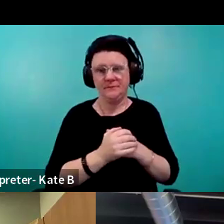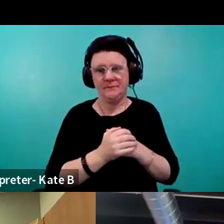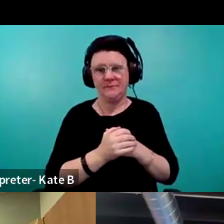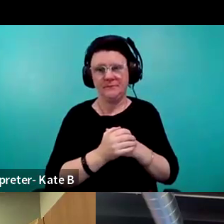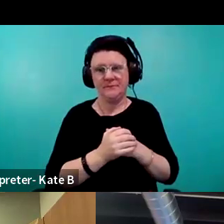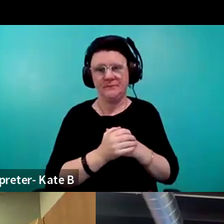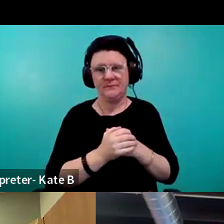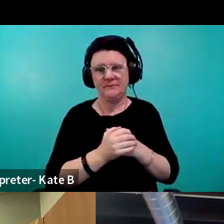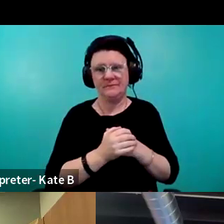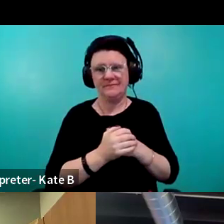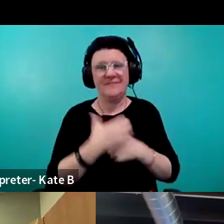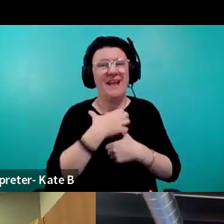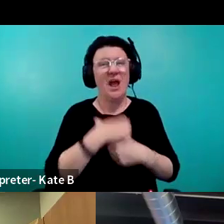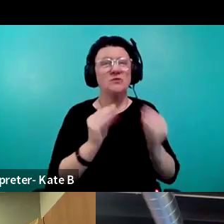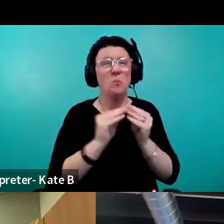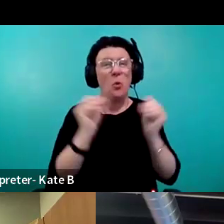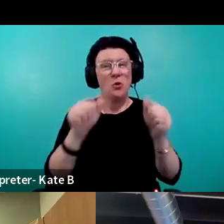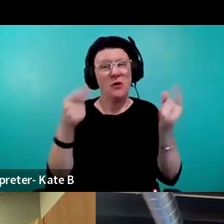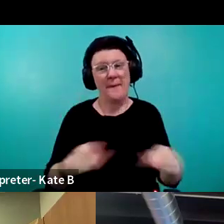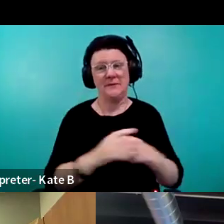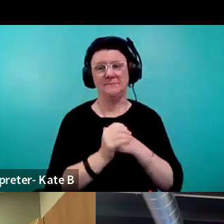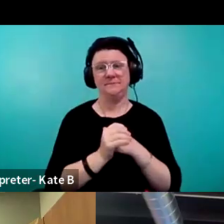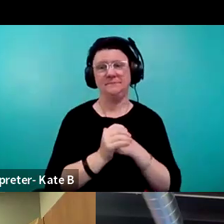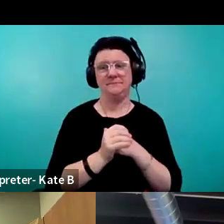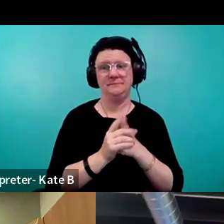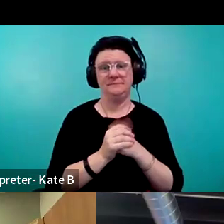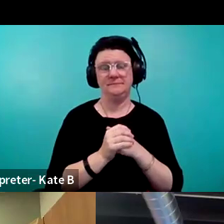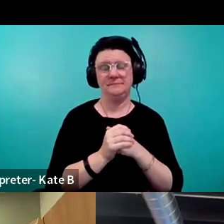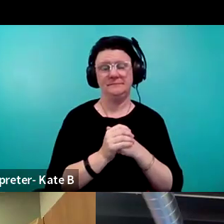I wish something more could be done.